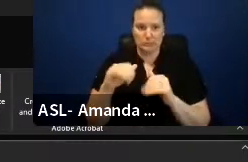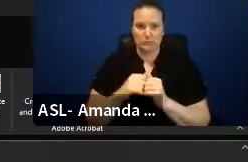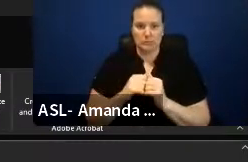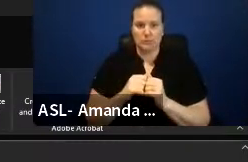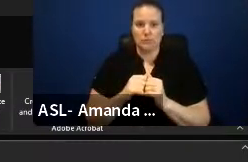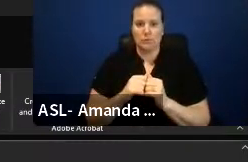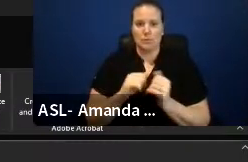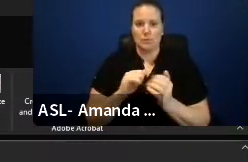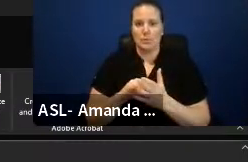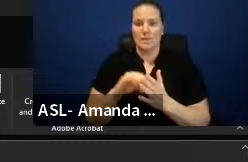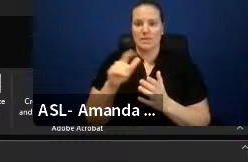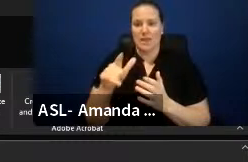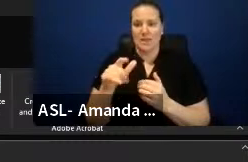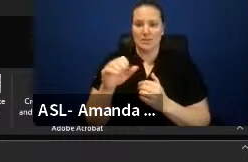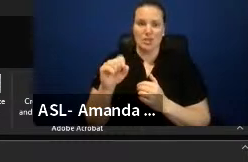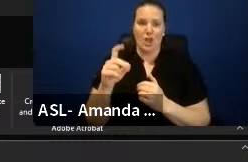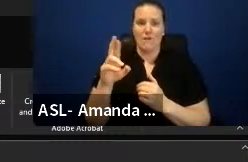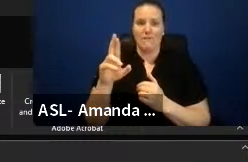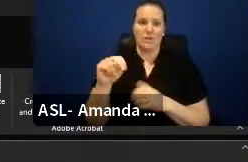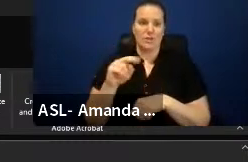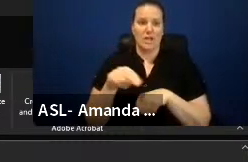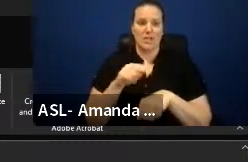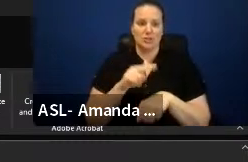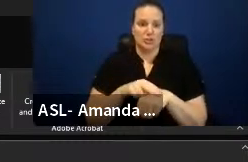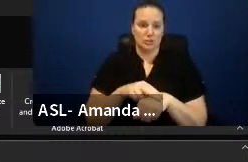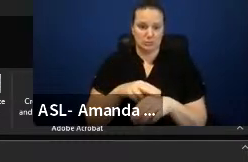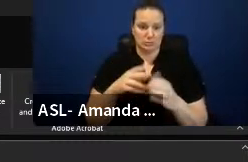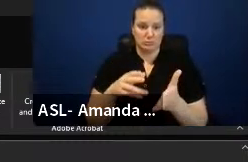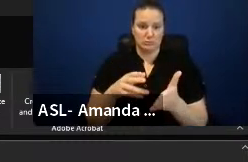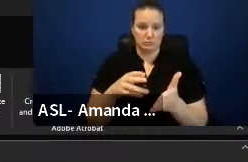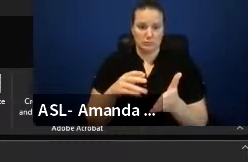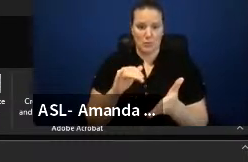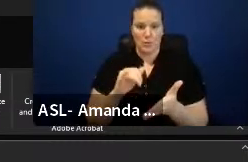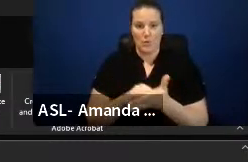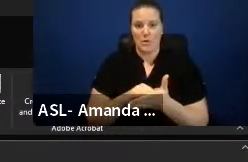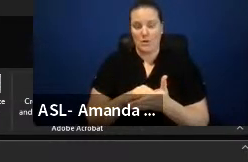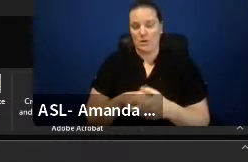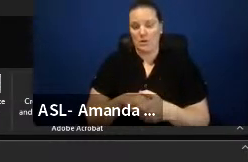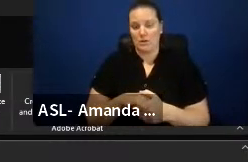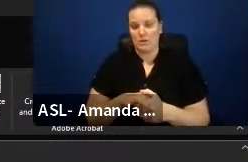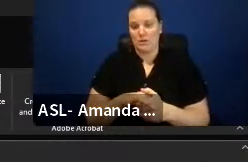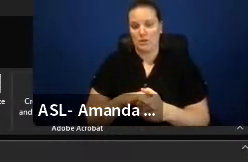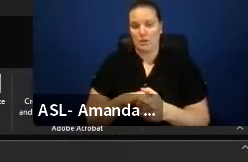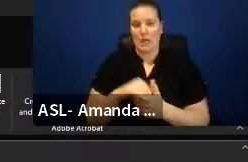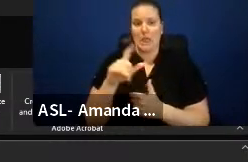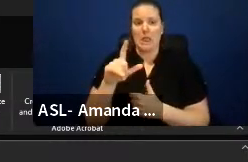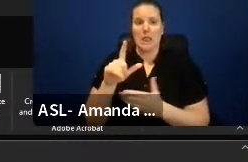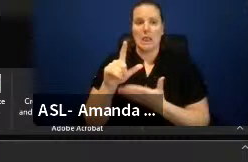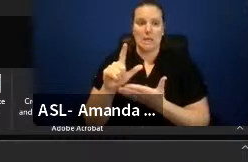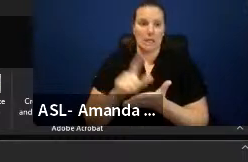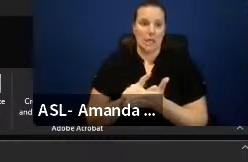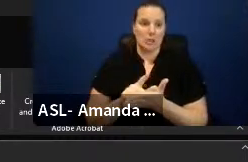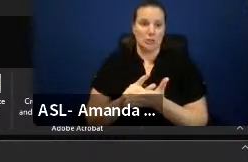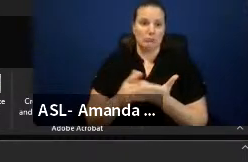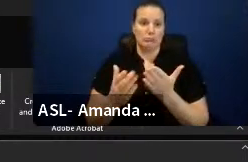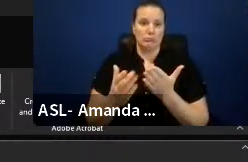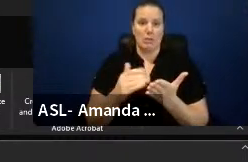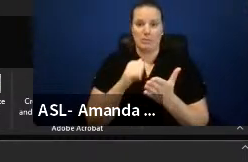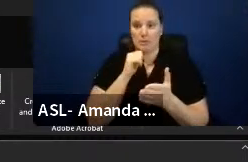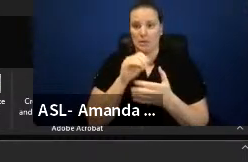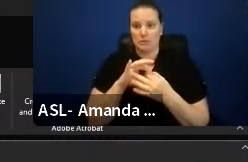sovereign nations. Whether that's something, or litigation that may not